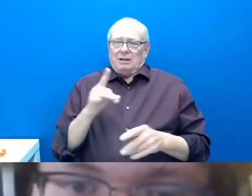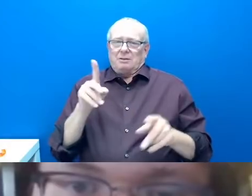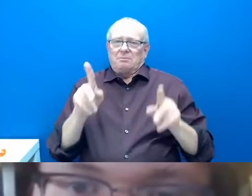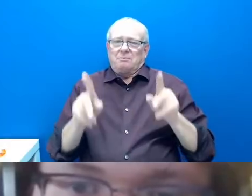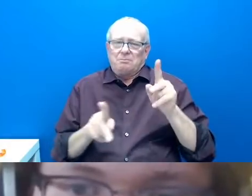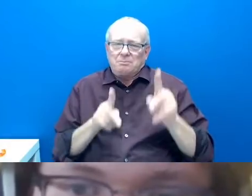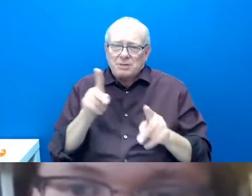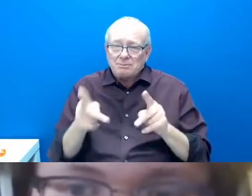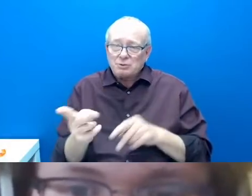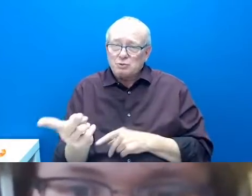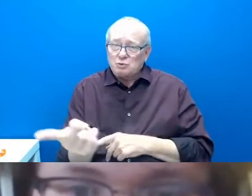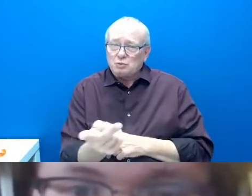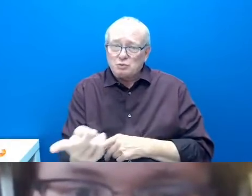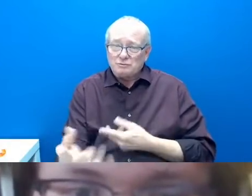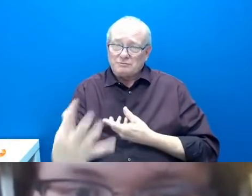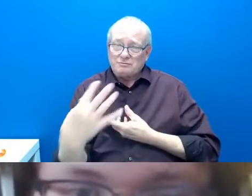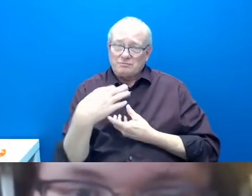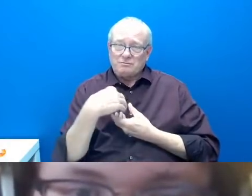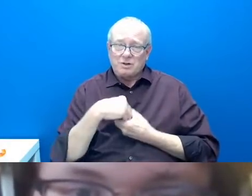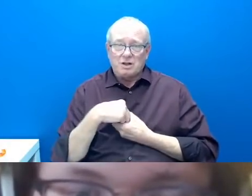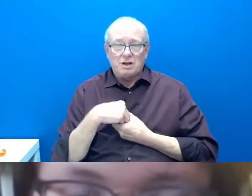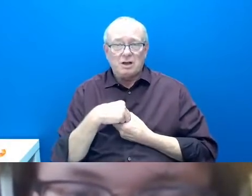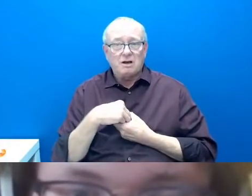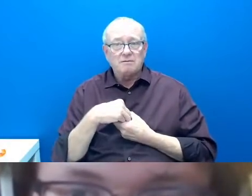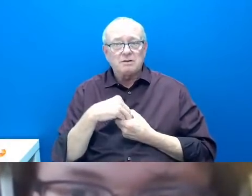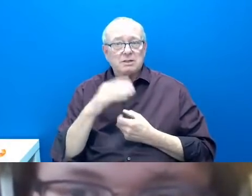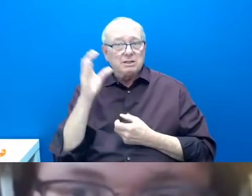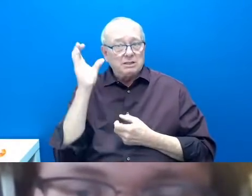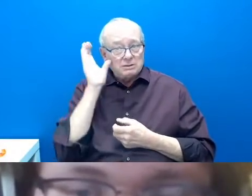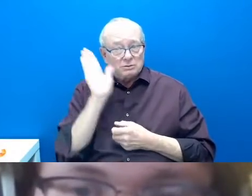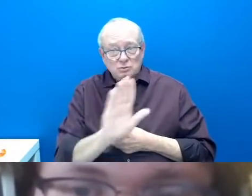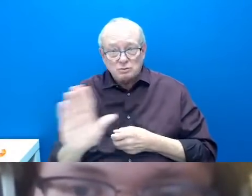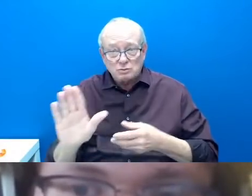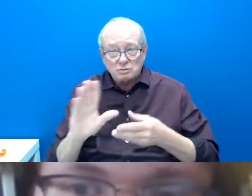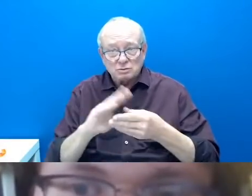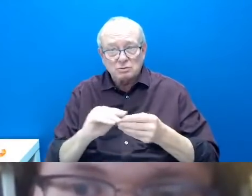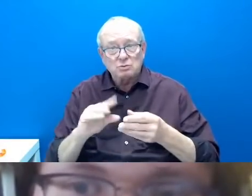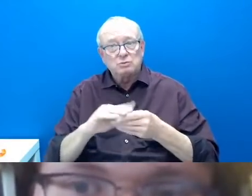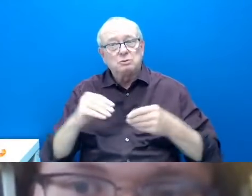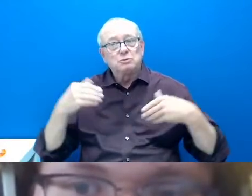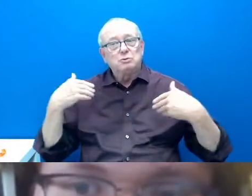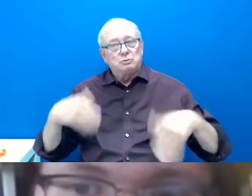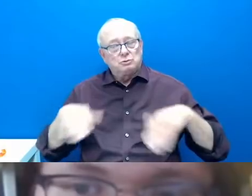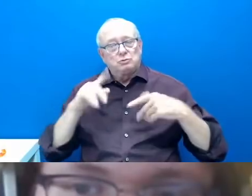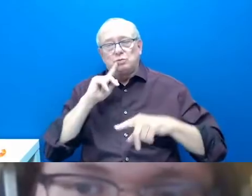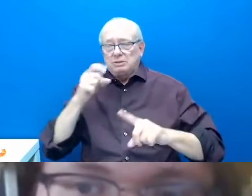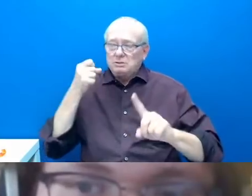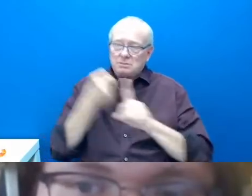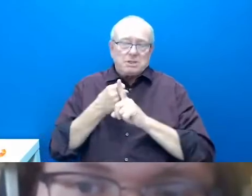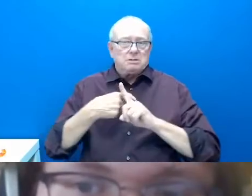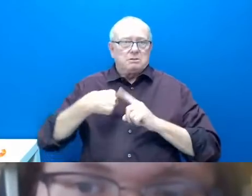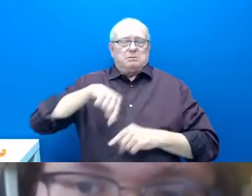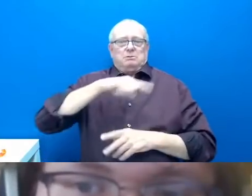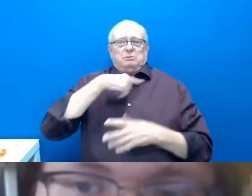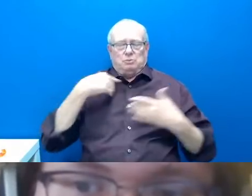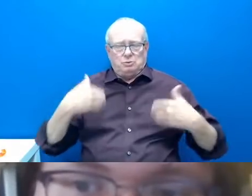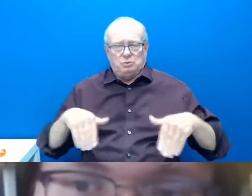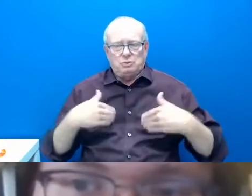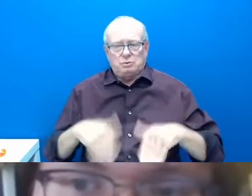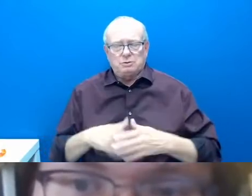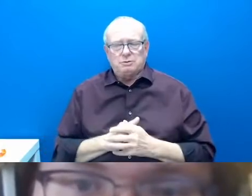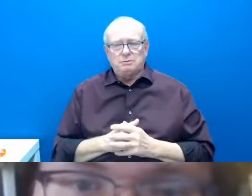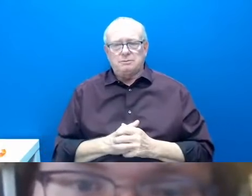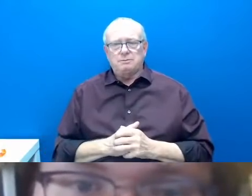and so it means a lot to me to get to hear from both of you and how this